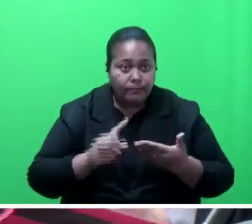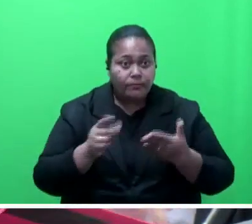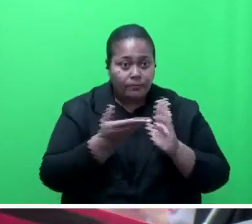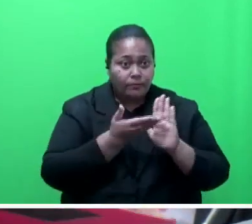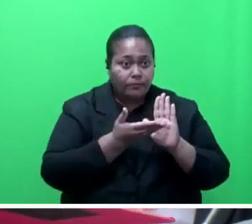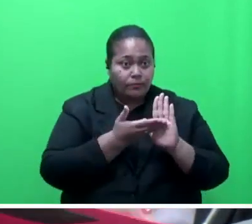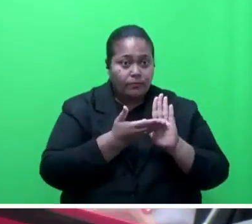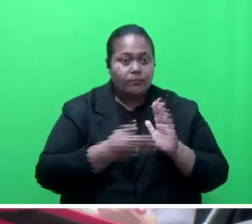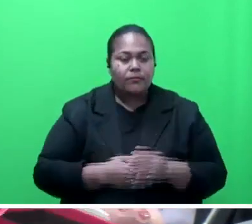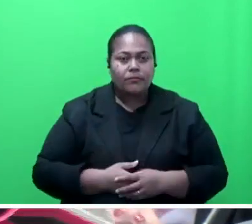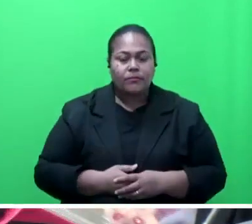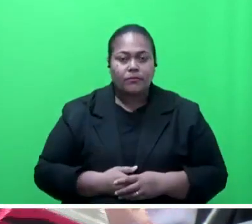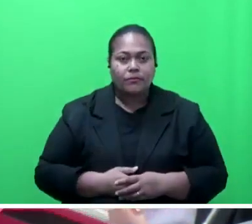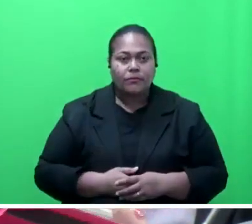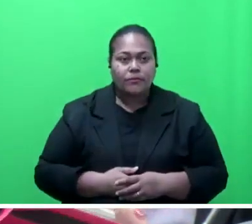that